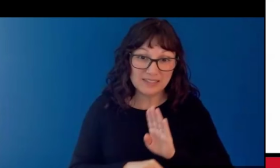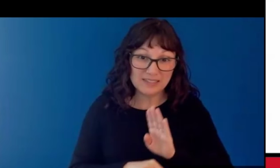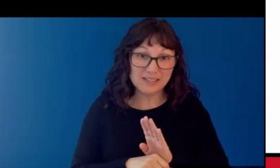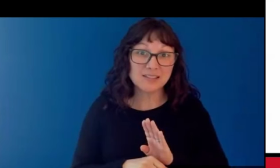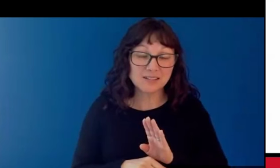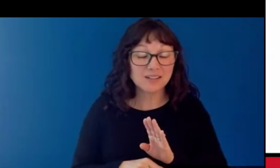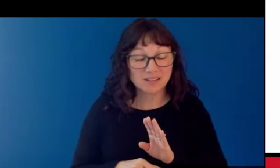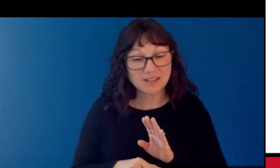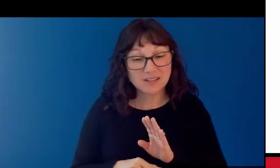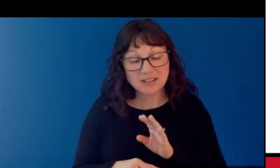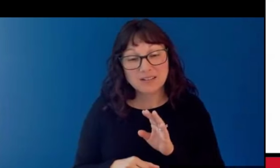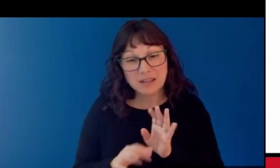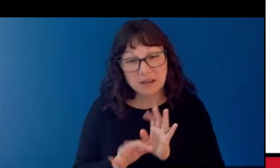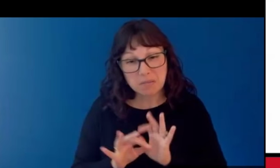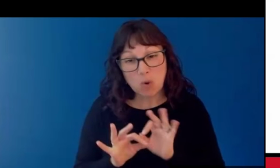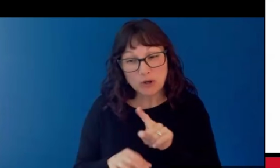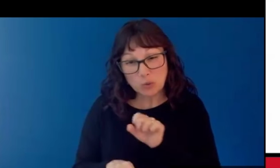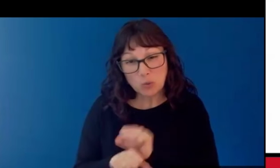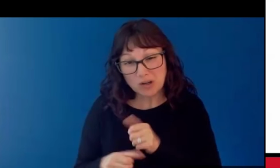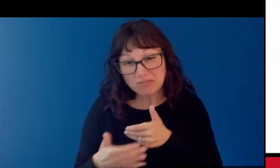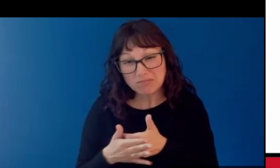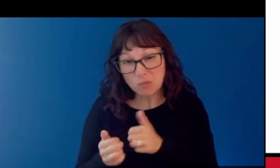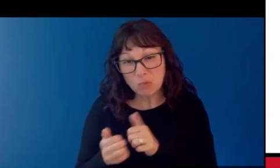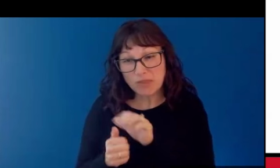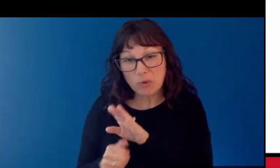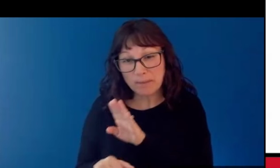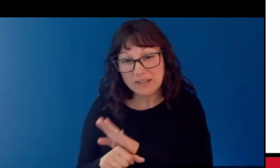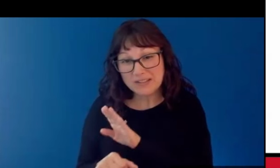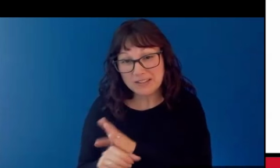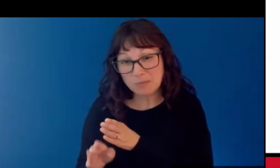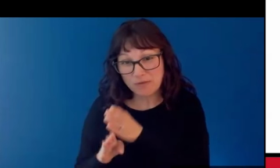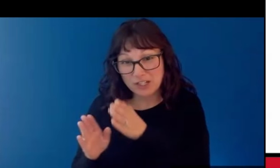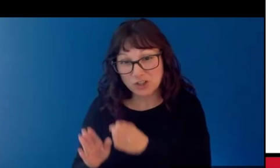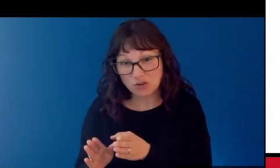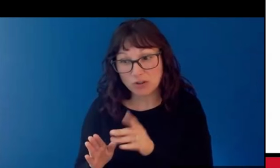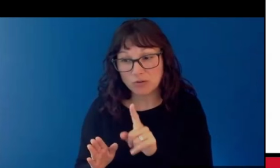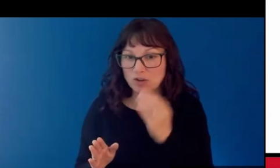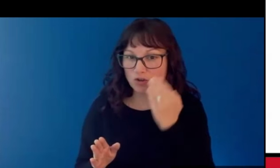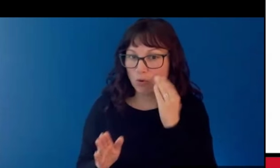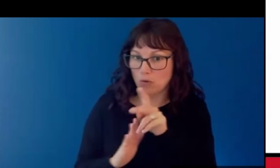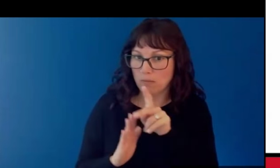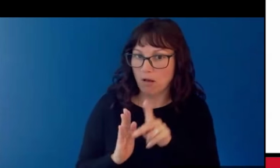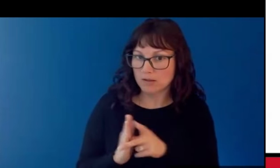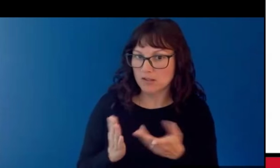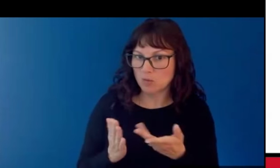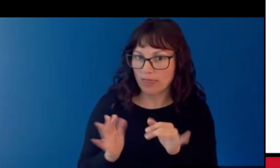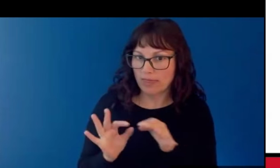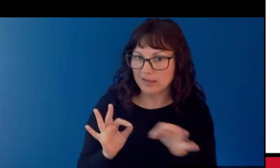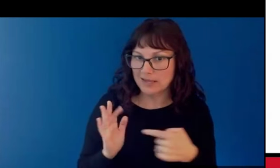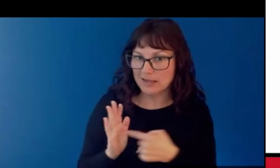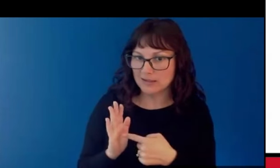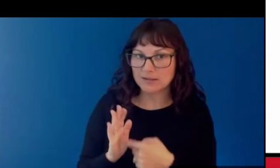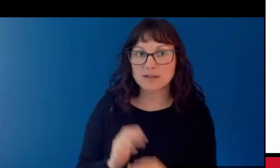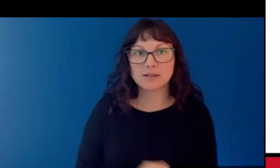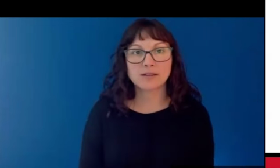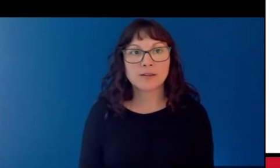closely with your insurance professional and that you know what that language in your policy says.